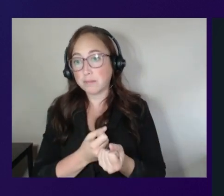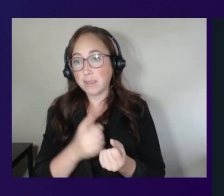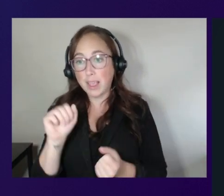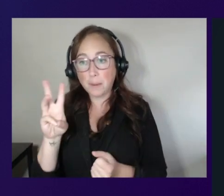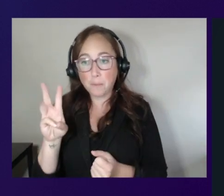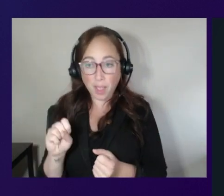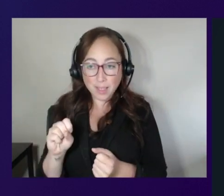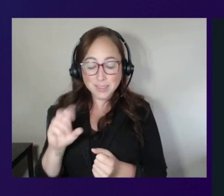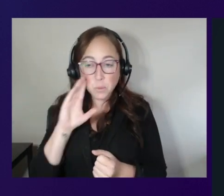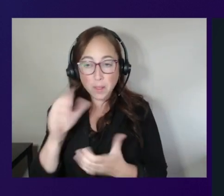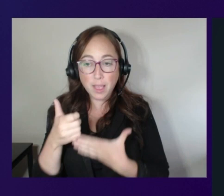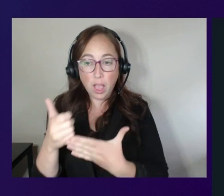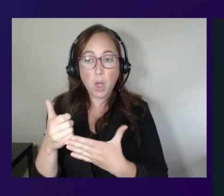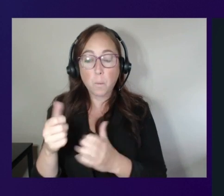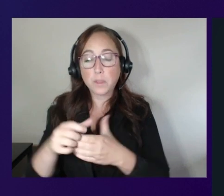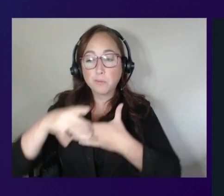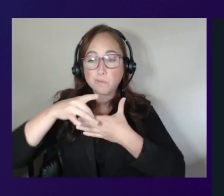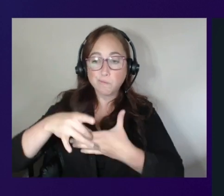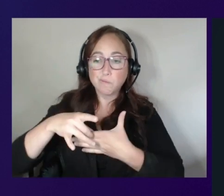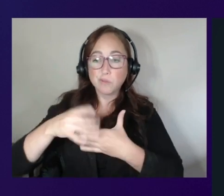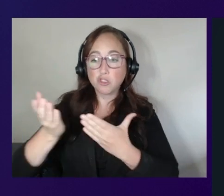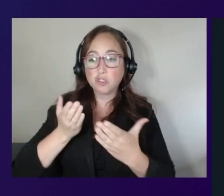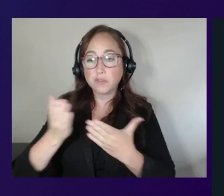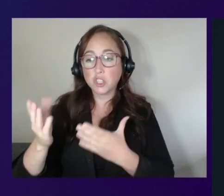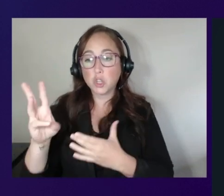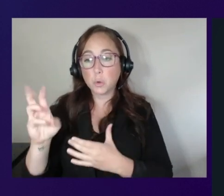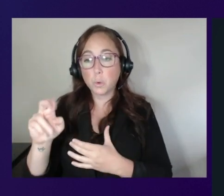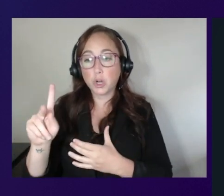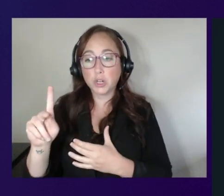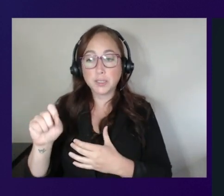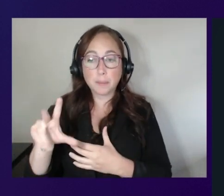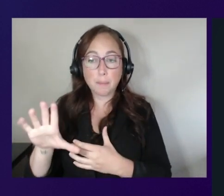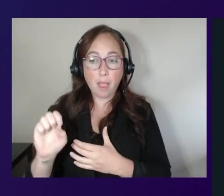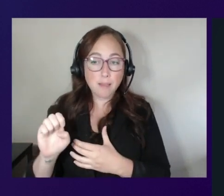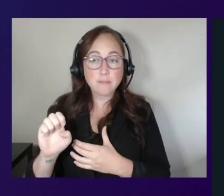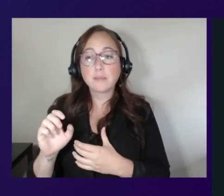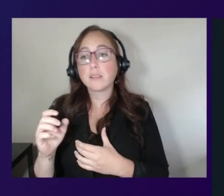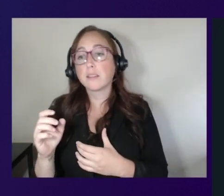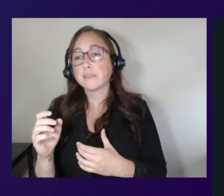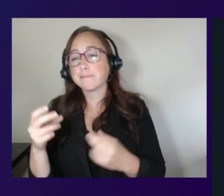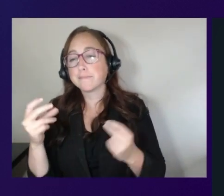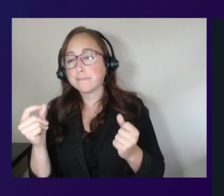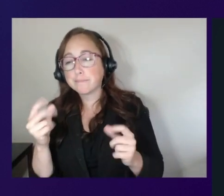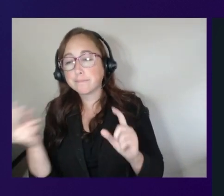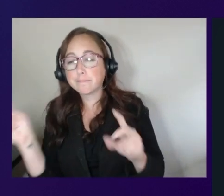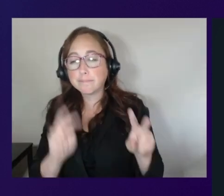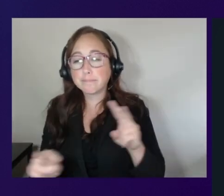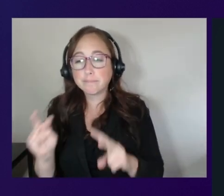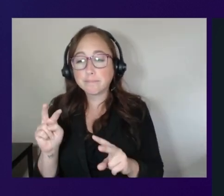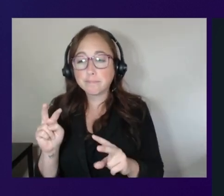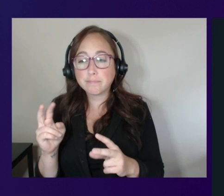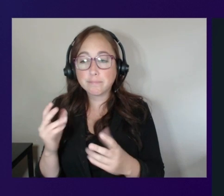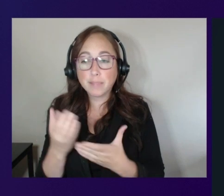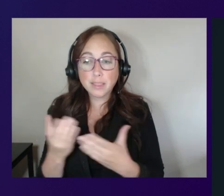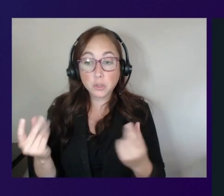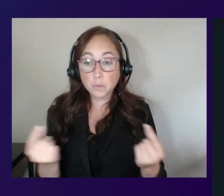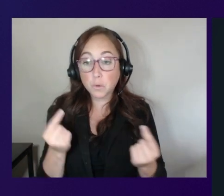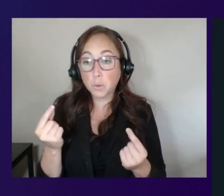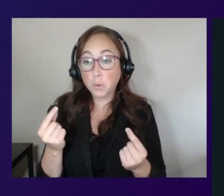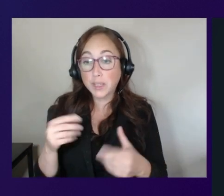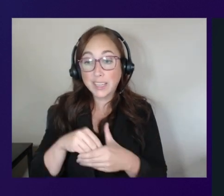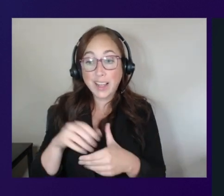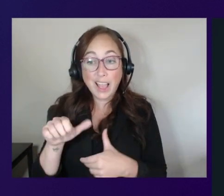core service for Workspaces, AppStream Workspaces Web. Quickly kind of look at some of the different things you have to do in any virtual desktop